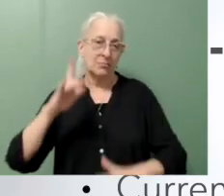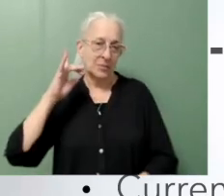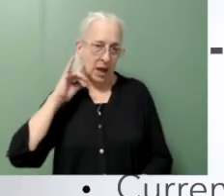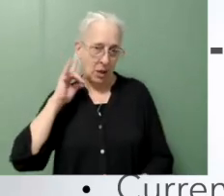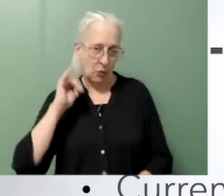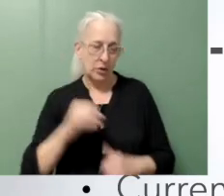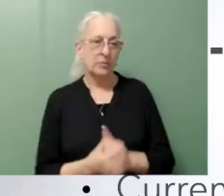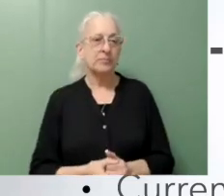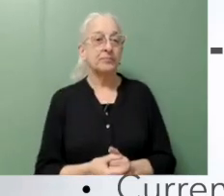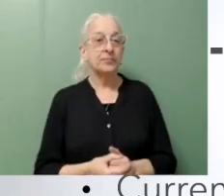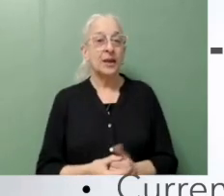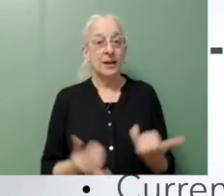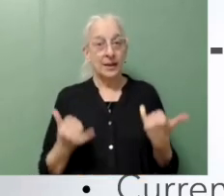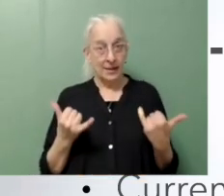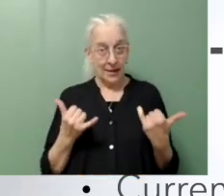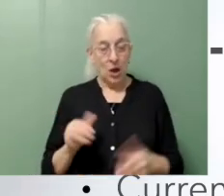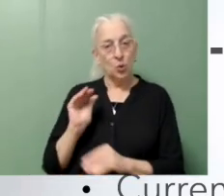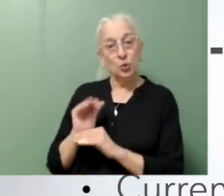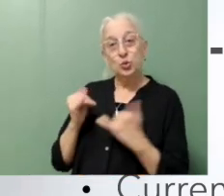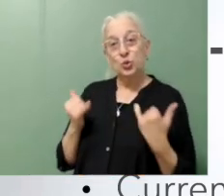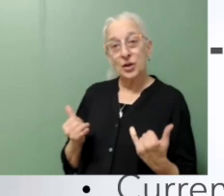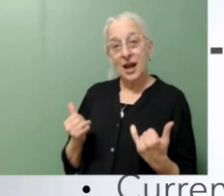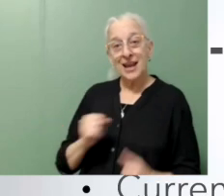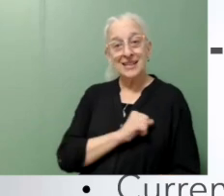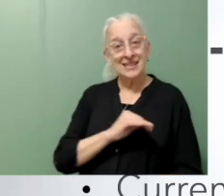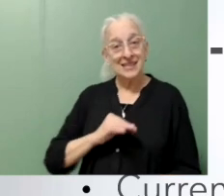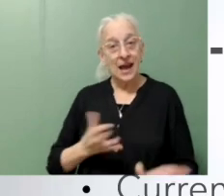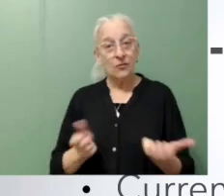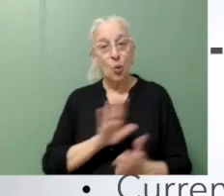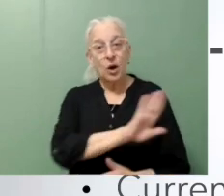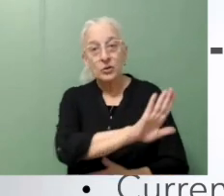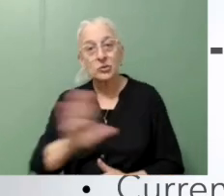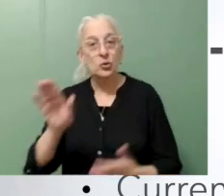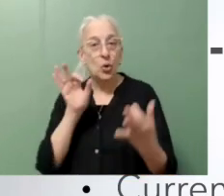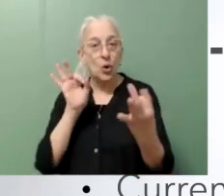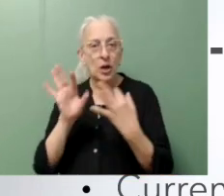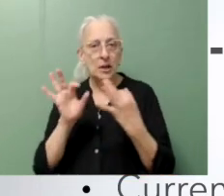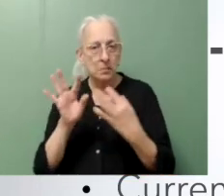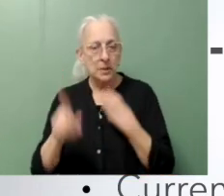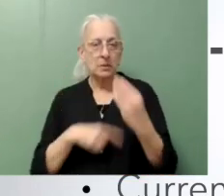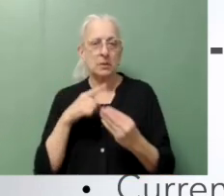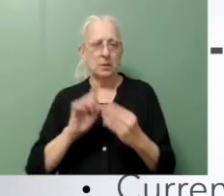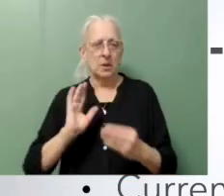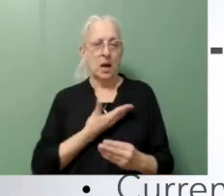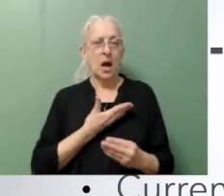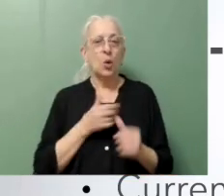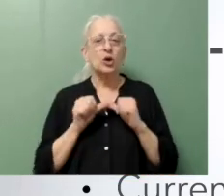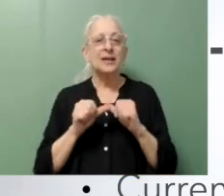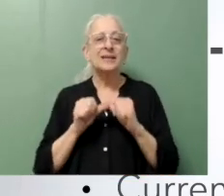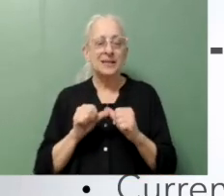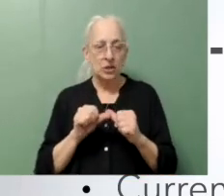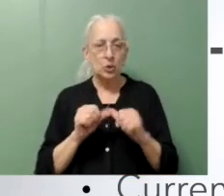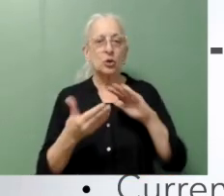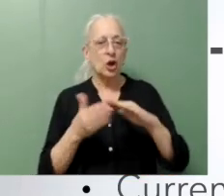So with that being said, tonight, staff is seeking your input with respect to continued community outreach and